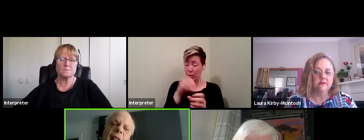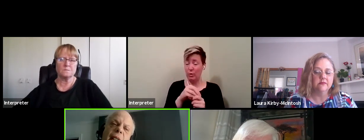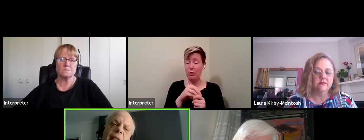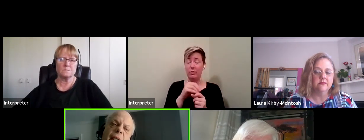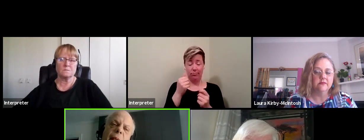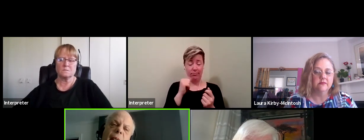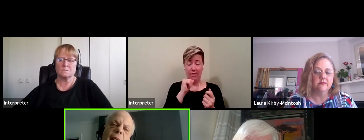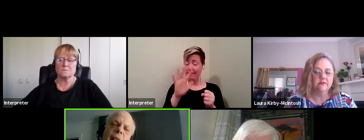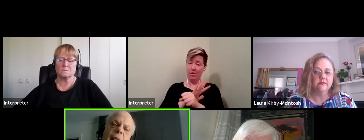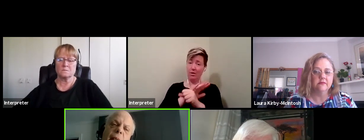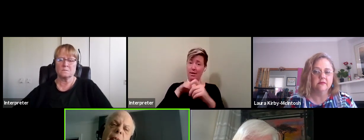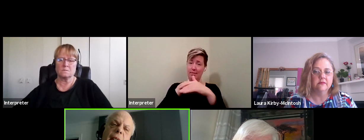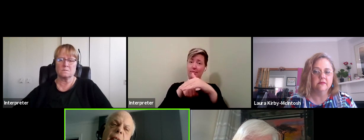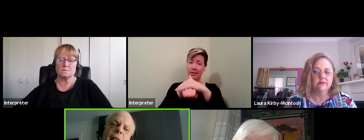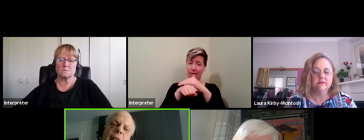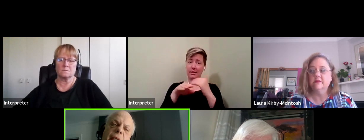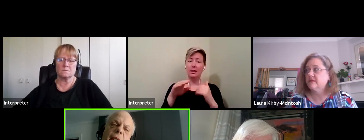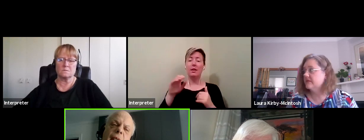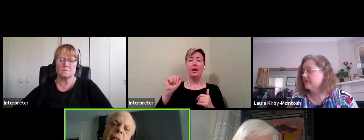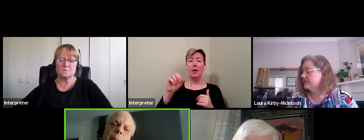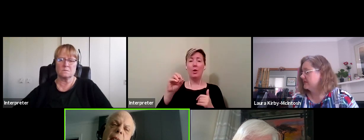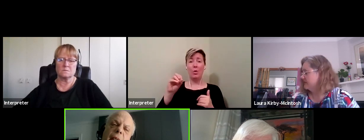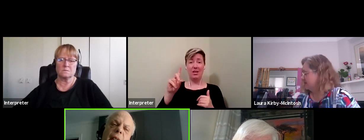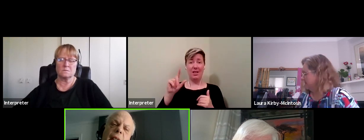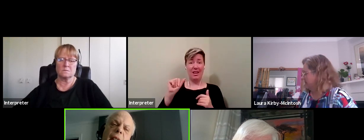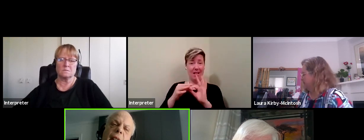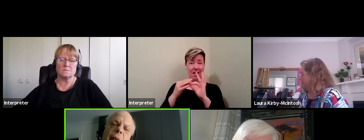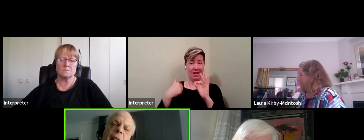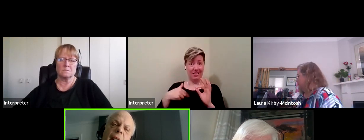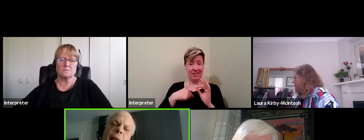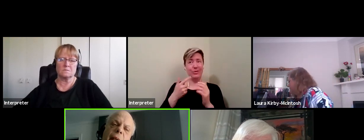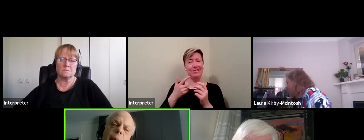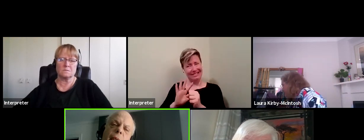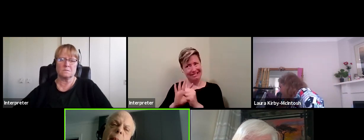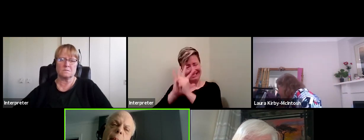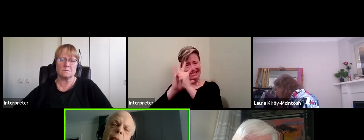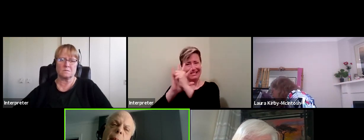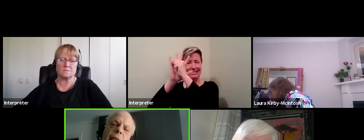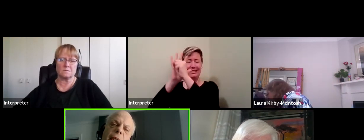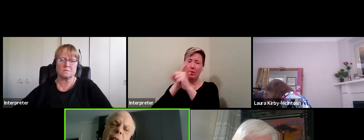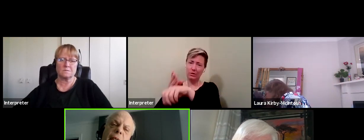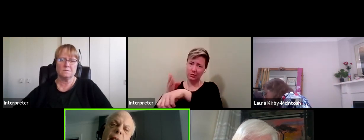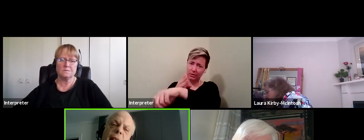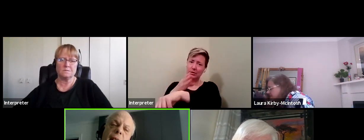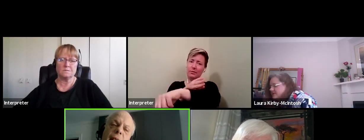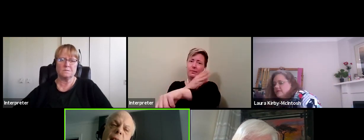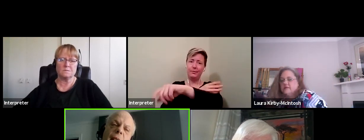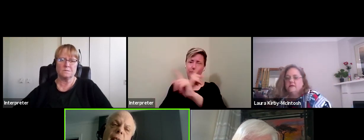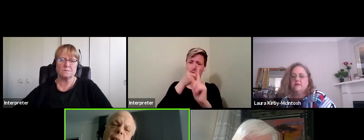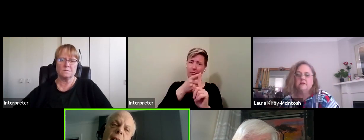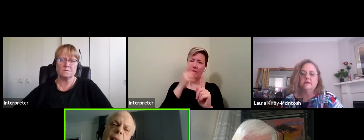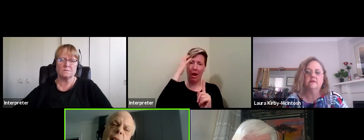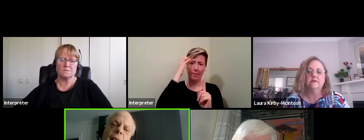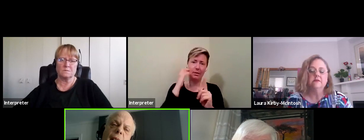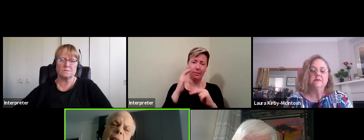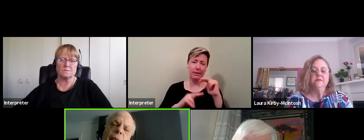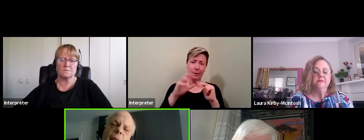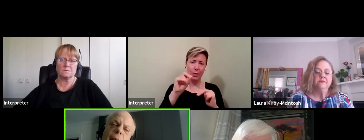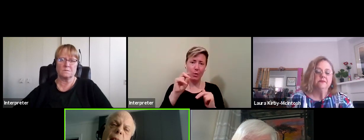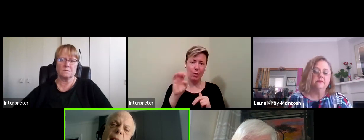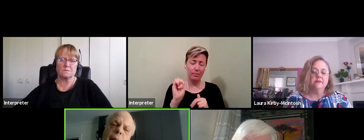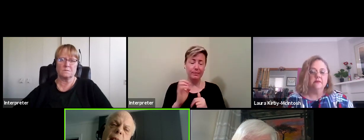the case. And in fact, the AODA Alliance has been in the lead in advocating for improvements in this area. And